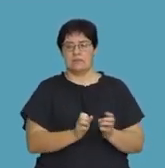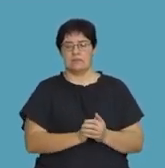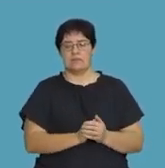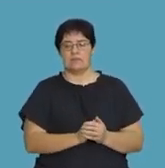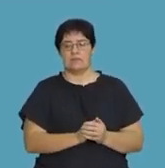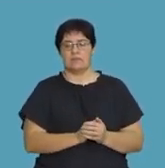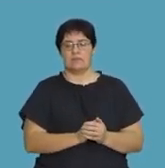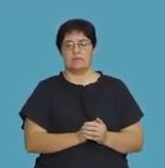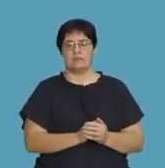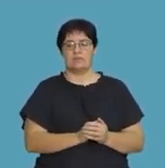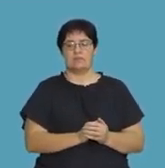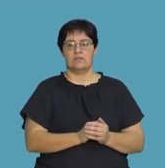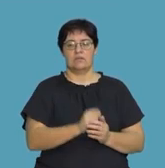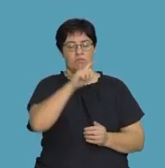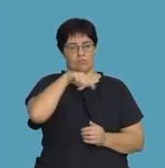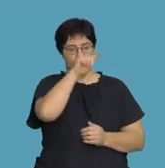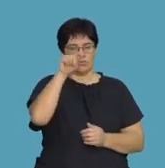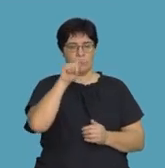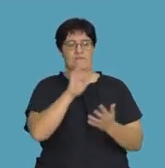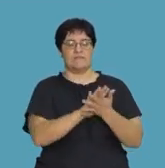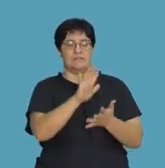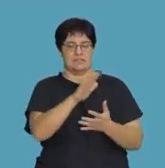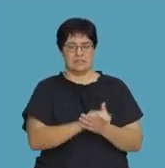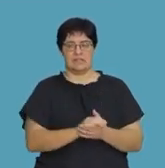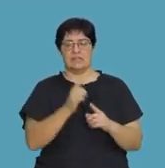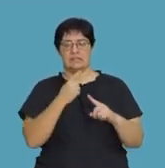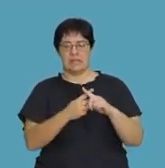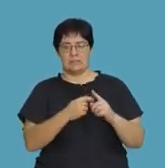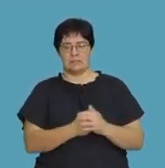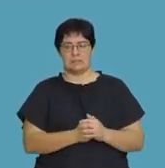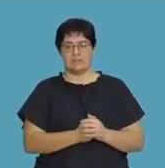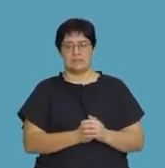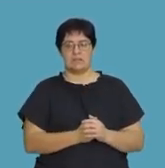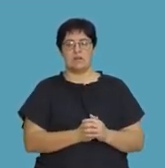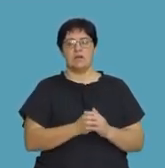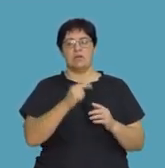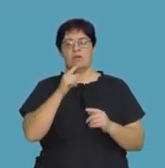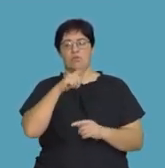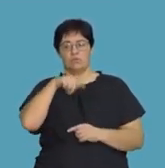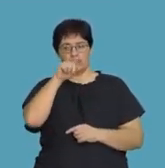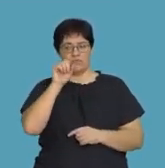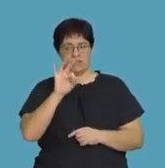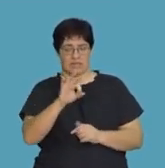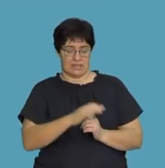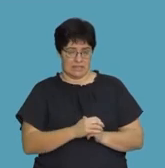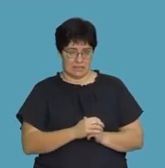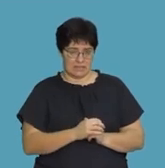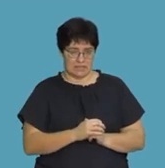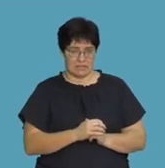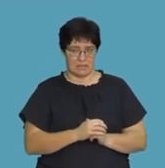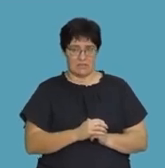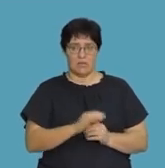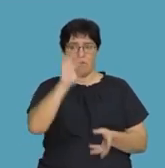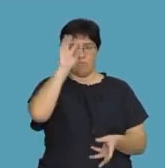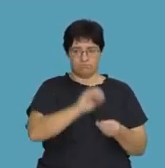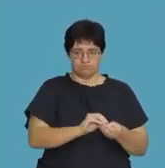as root of 15 multiplied by root of 3. All of this